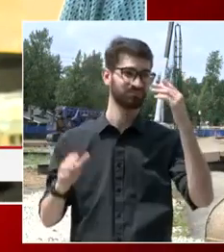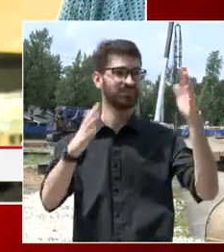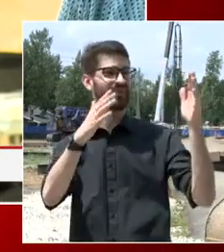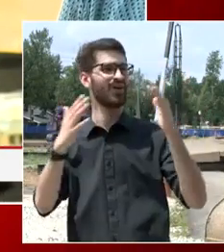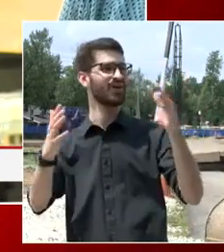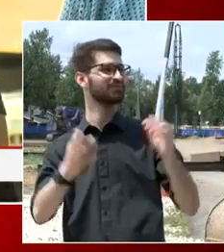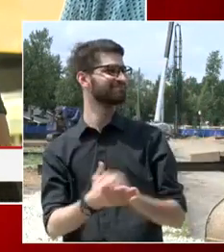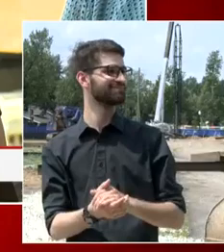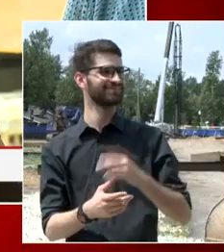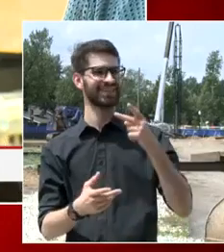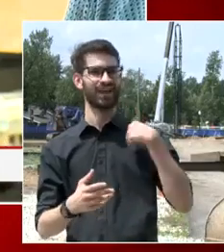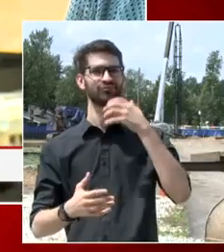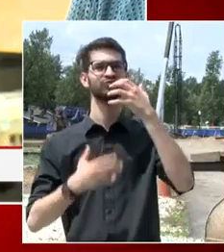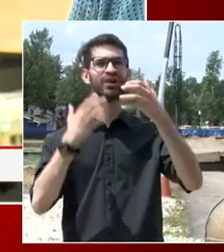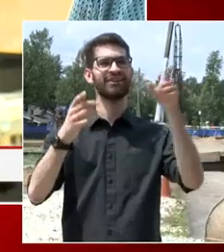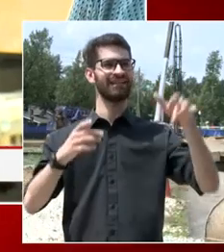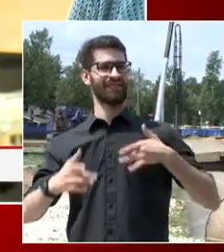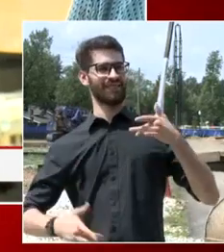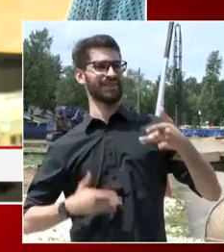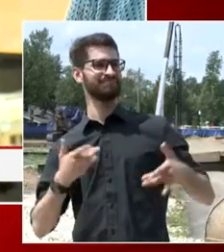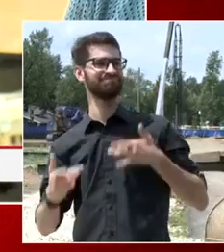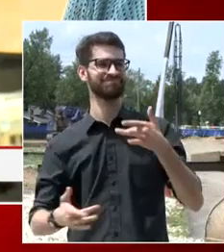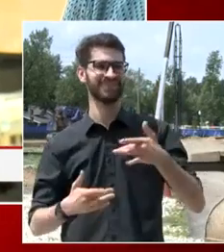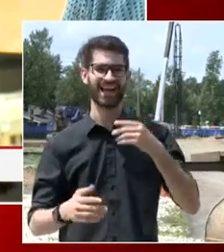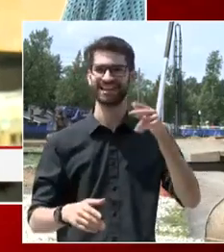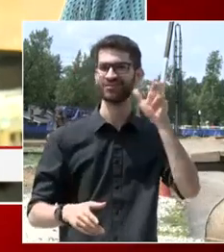Now they're just shouting things at me.